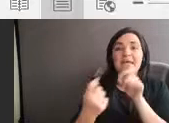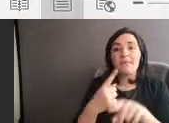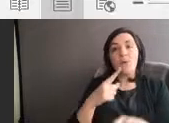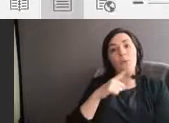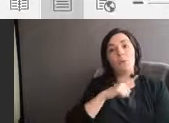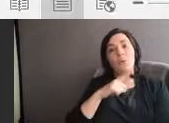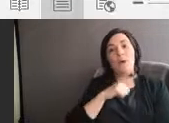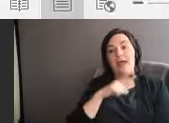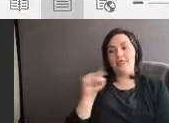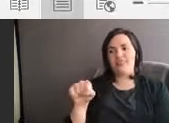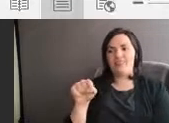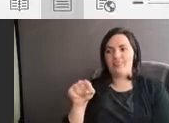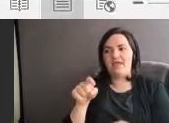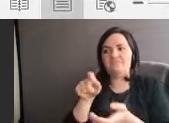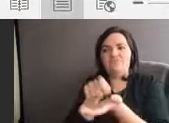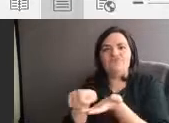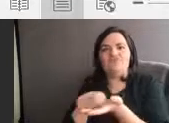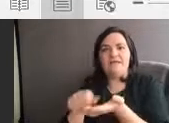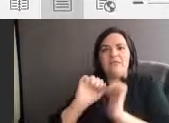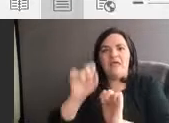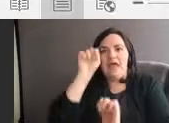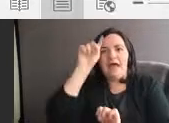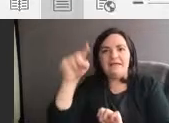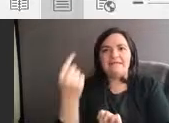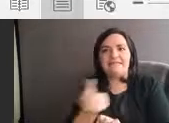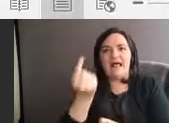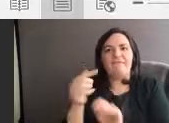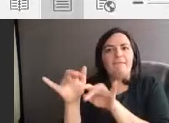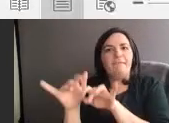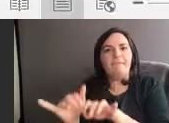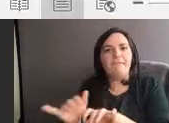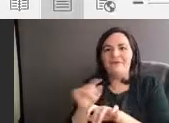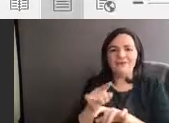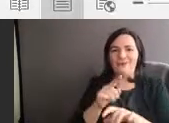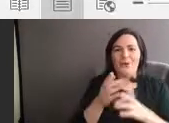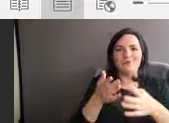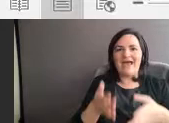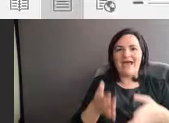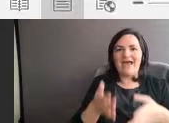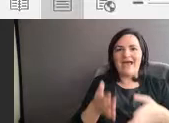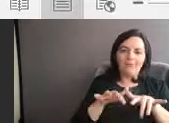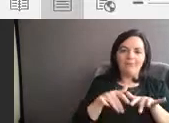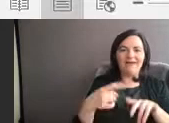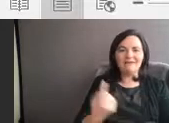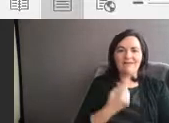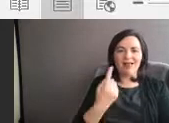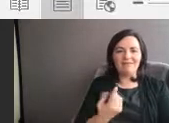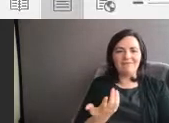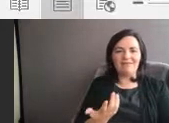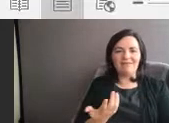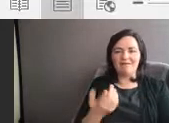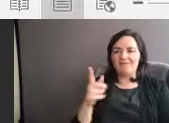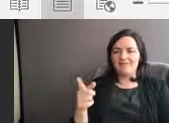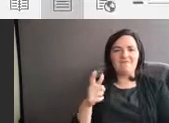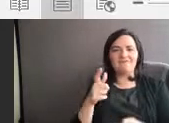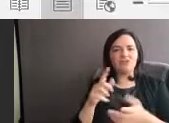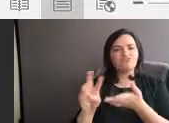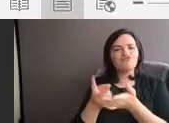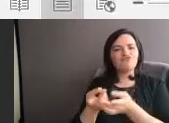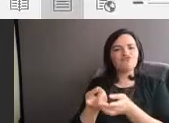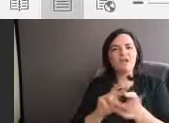participants write down their own ideas and you don't have to transcribe their ideas. You've already got that stuff, then they've transcribed it for you in a